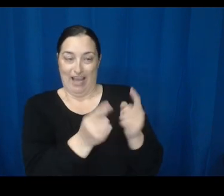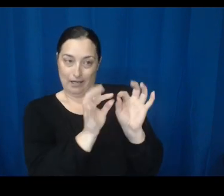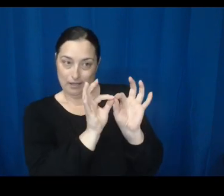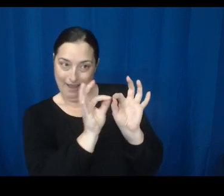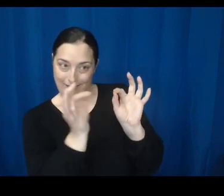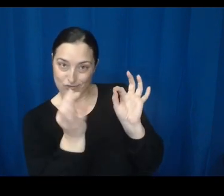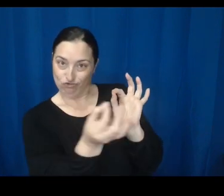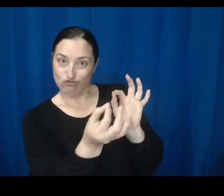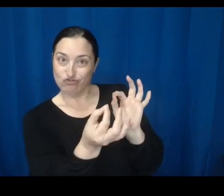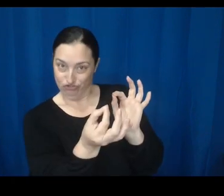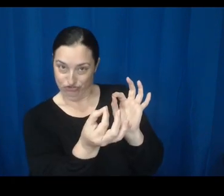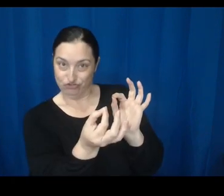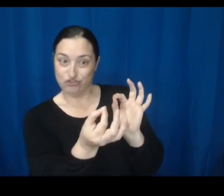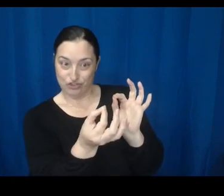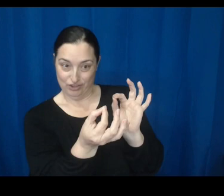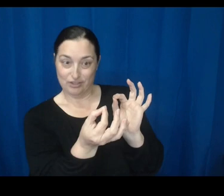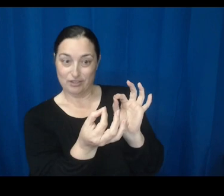to